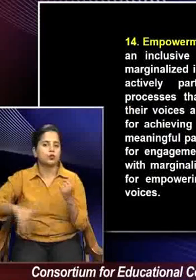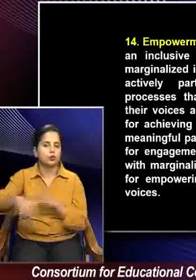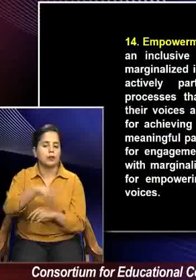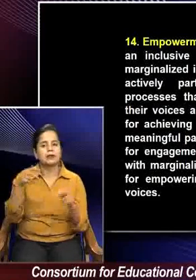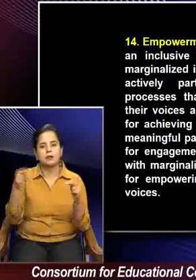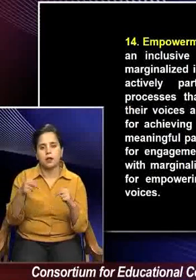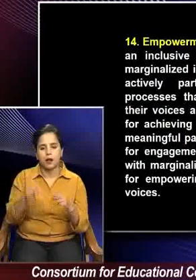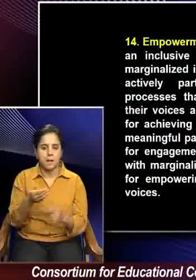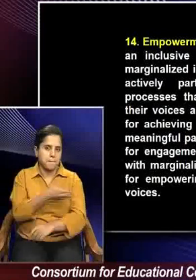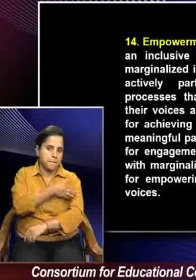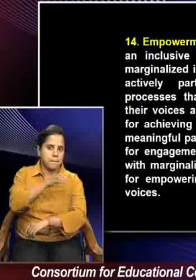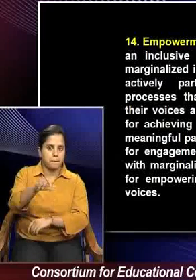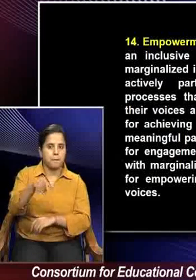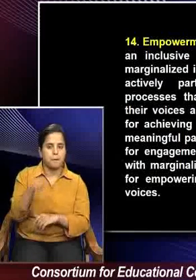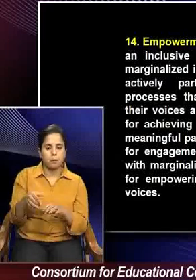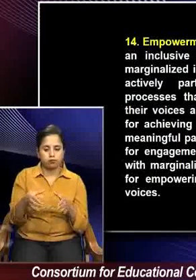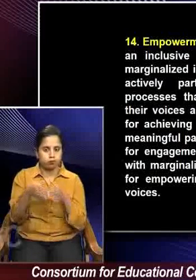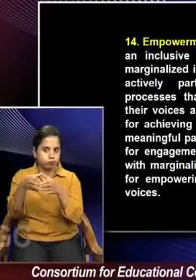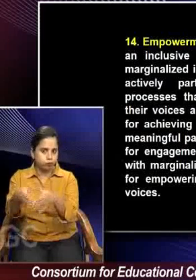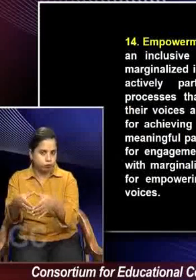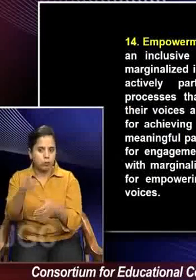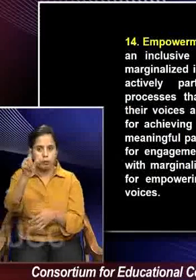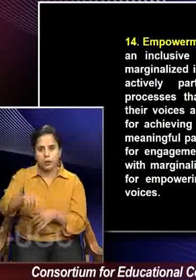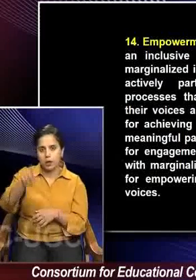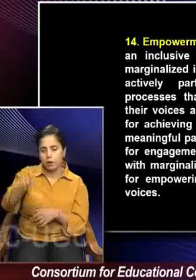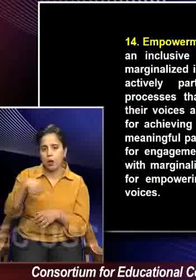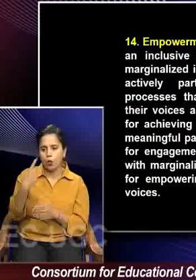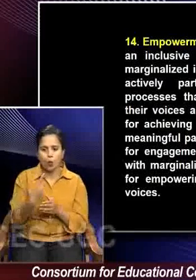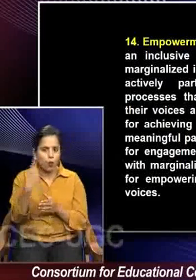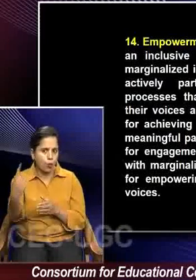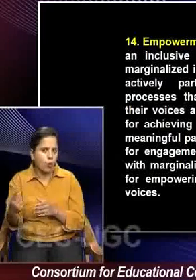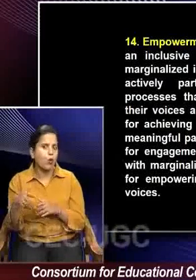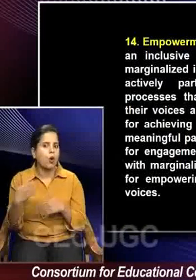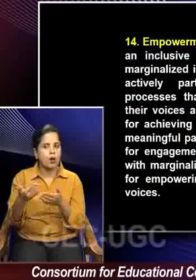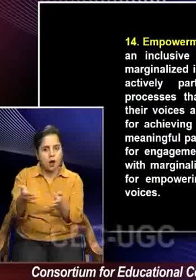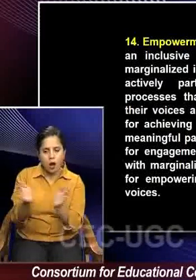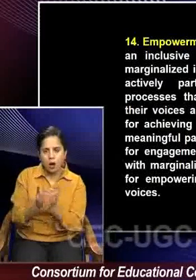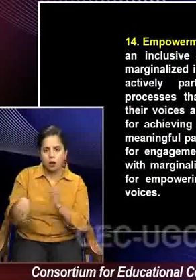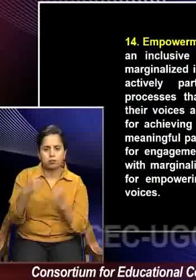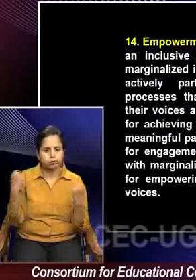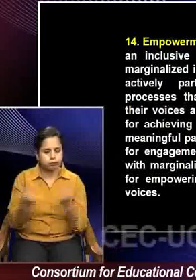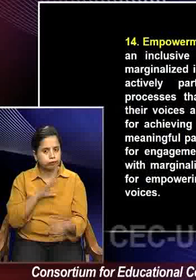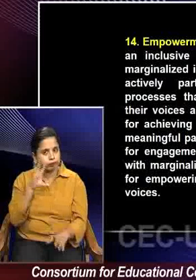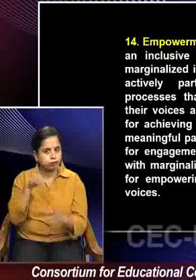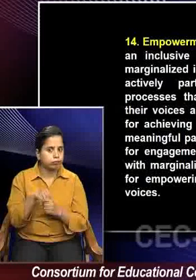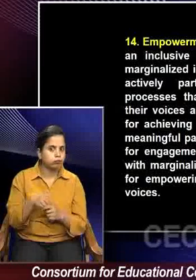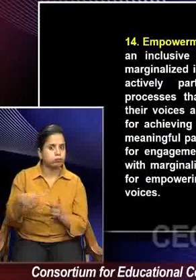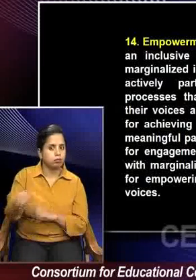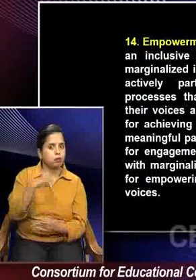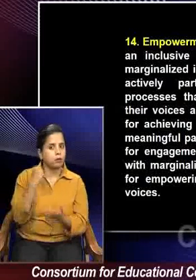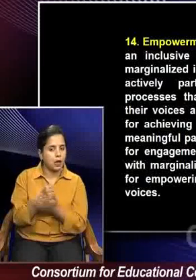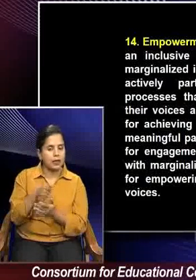requires empowering the marginalized individuals and communities to actively participate